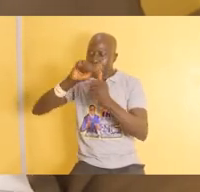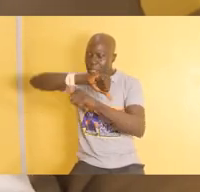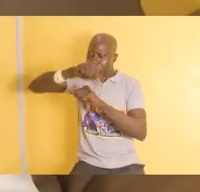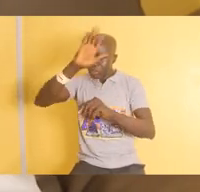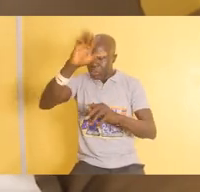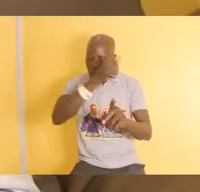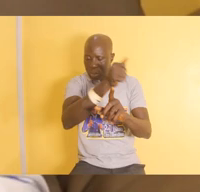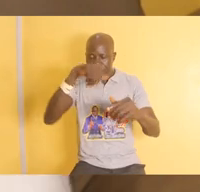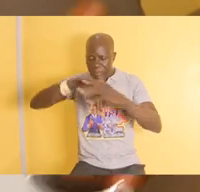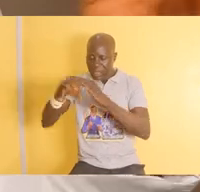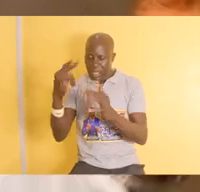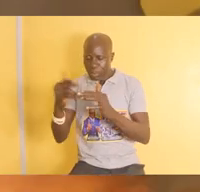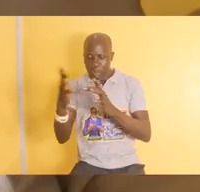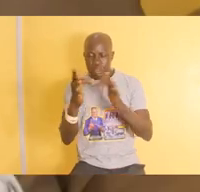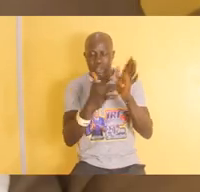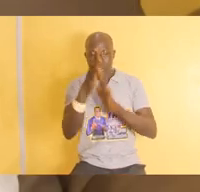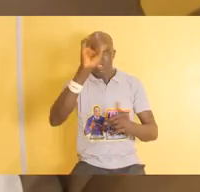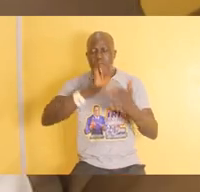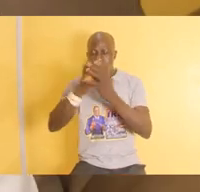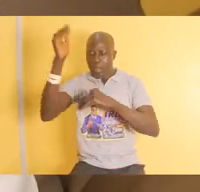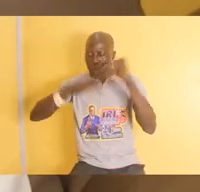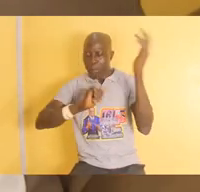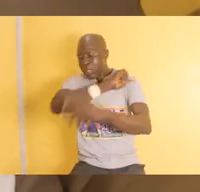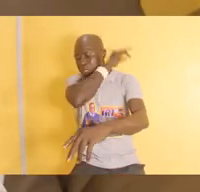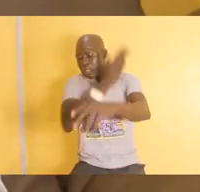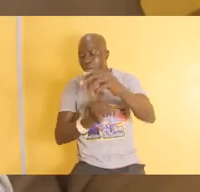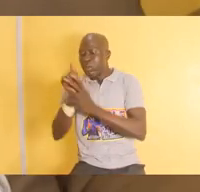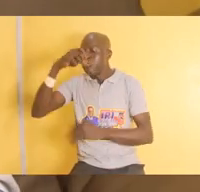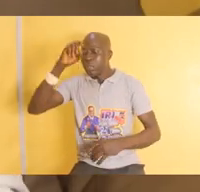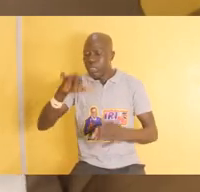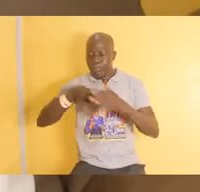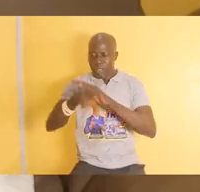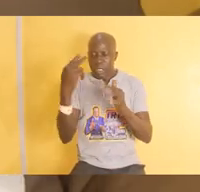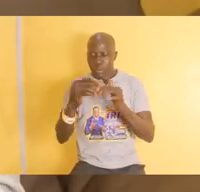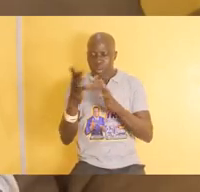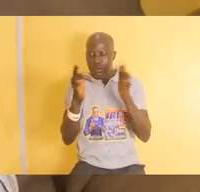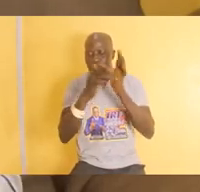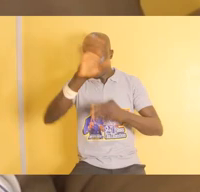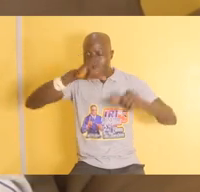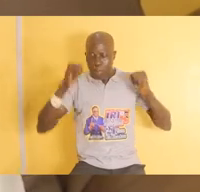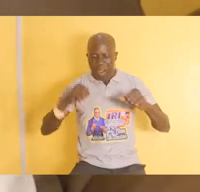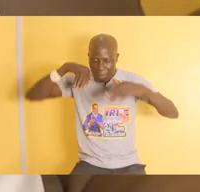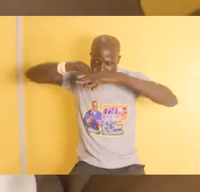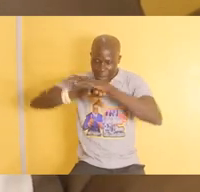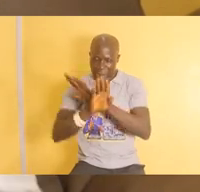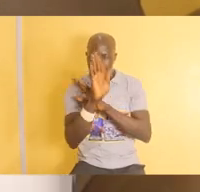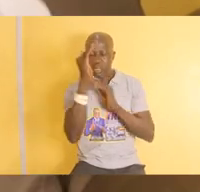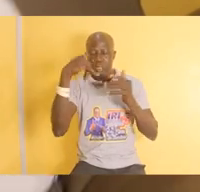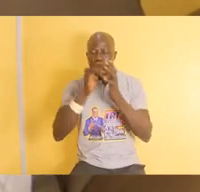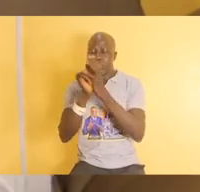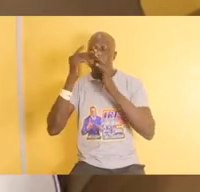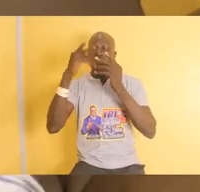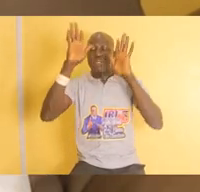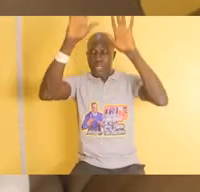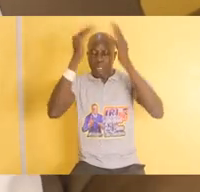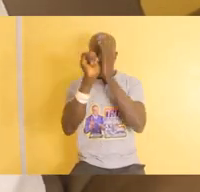etara ni banu gasa o mi la ba o ka mo palase loruko ni agbara ko wo lu amen wa ri owo